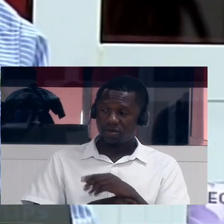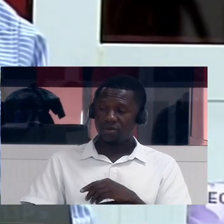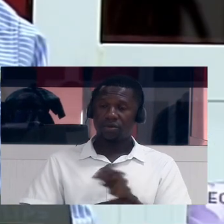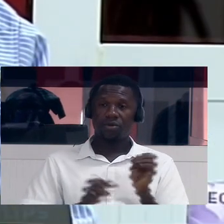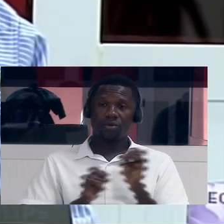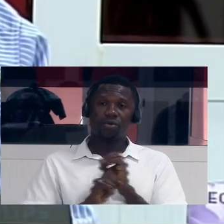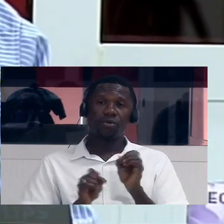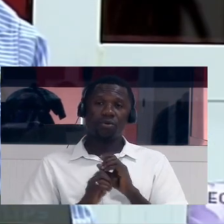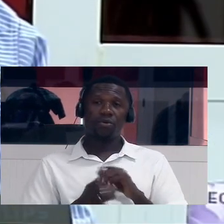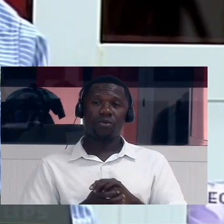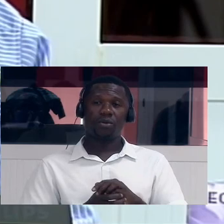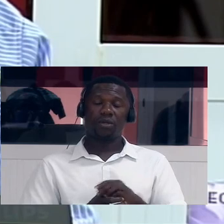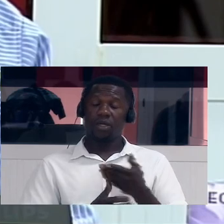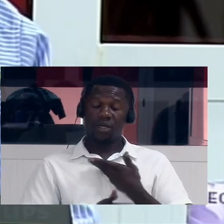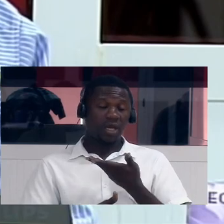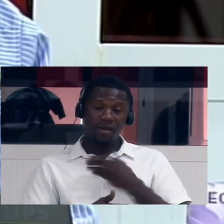I didn't have to see them.